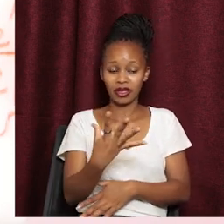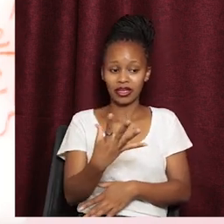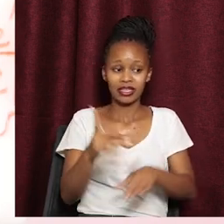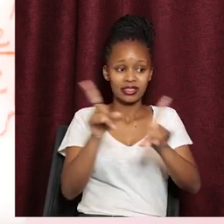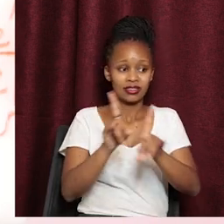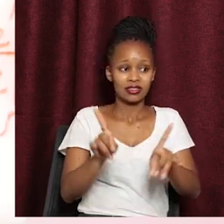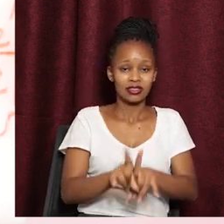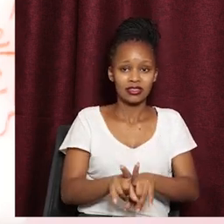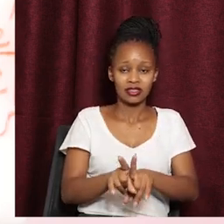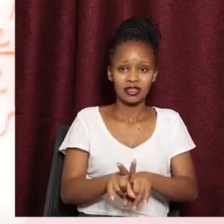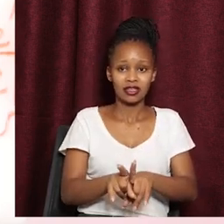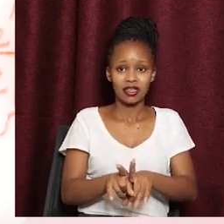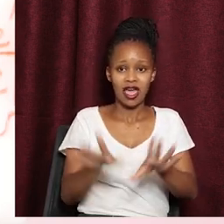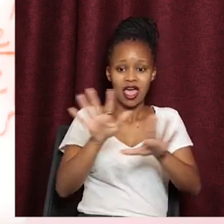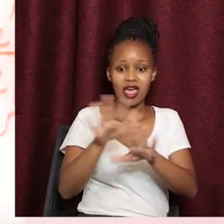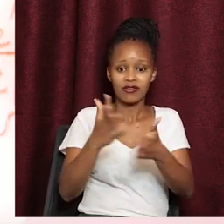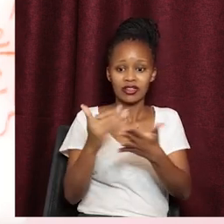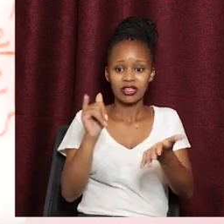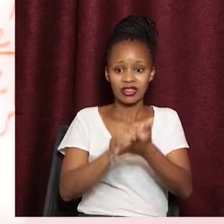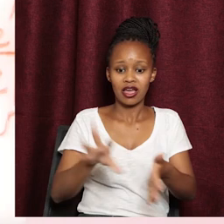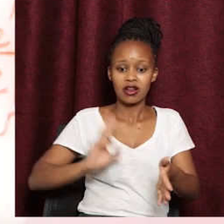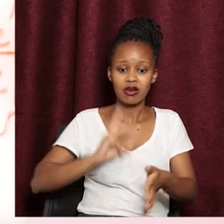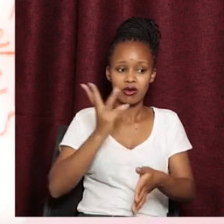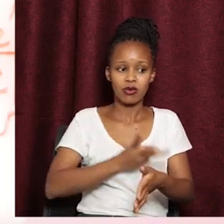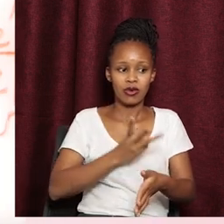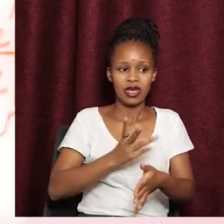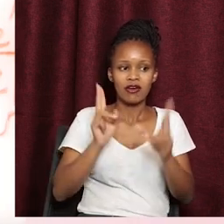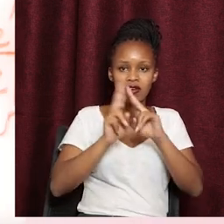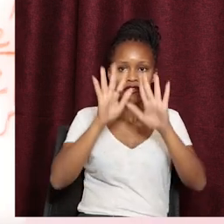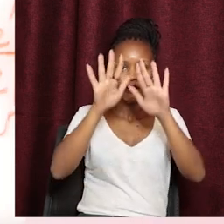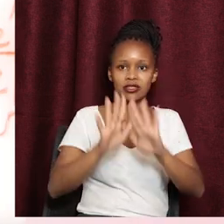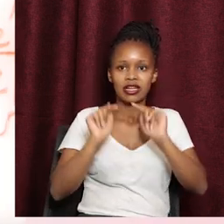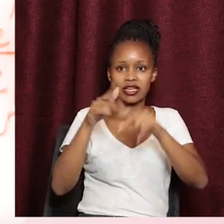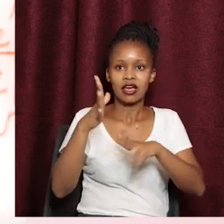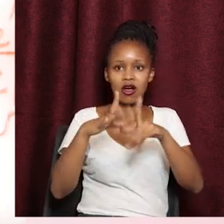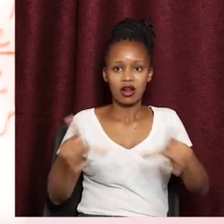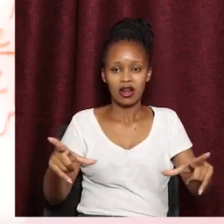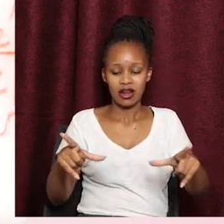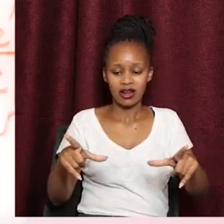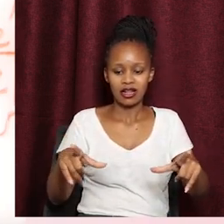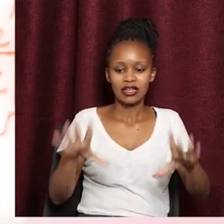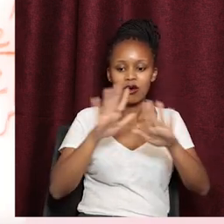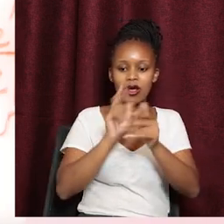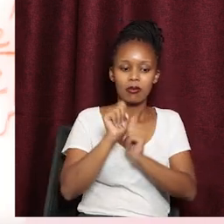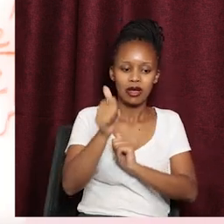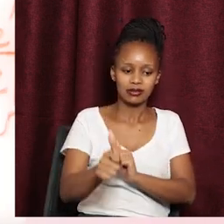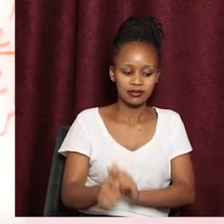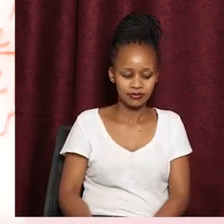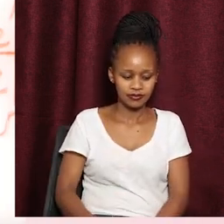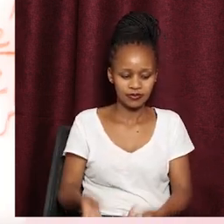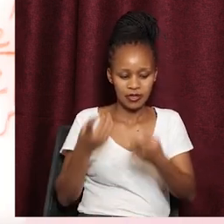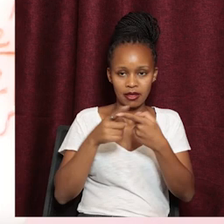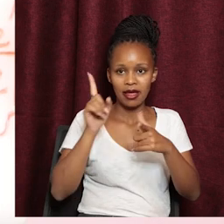with everything that we cherish here on earth. We will pass away. But then we have